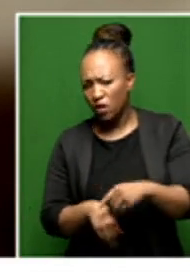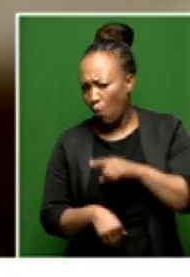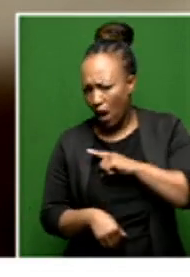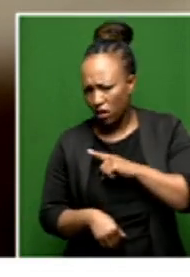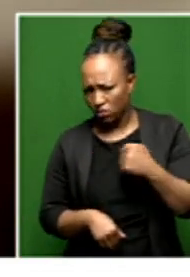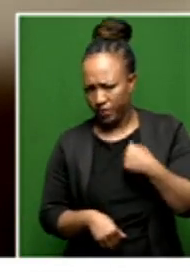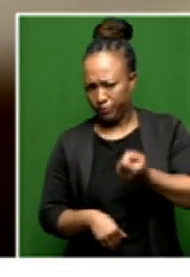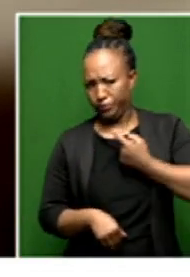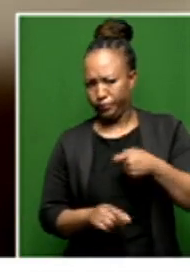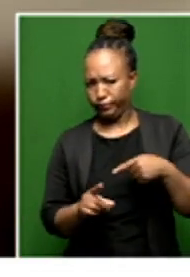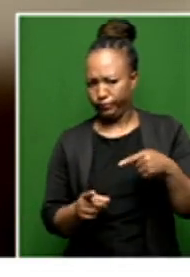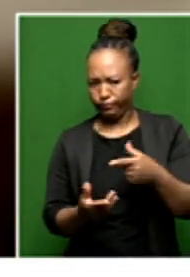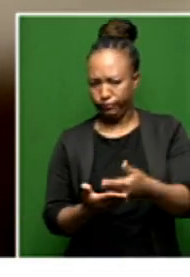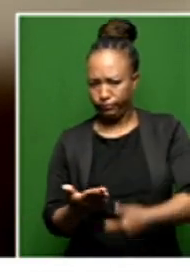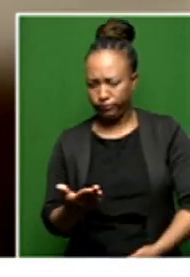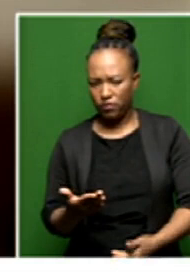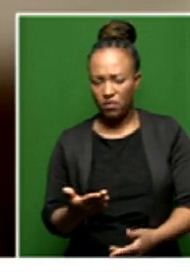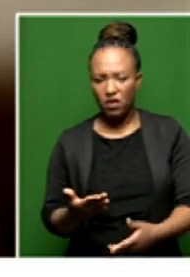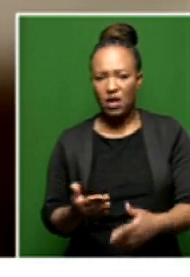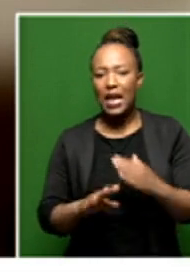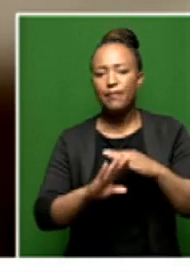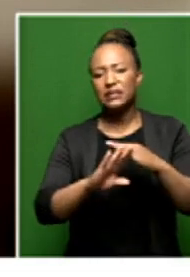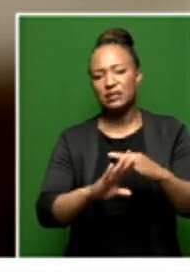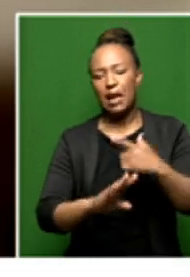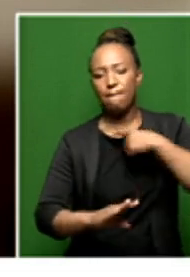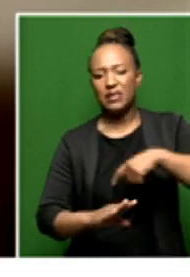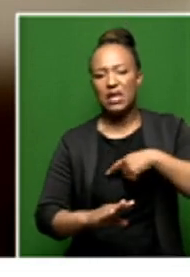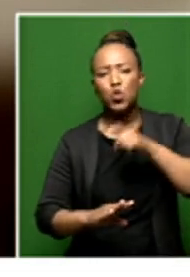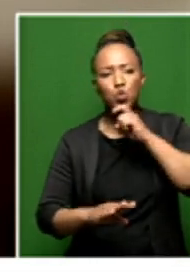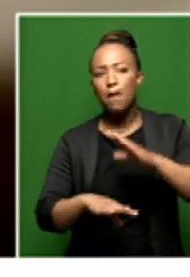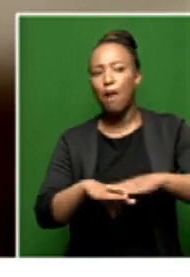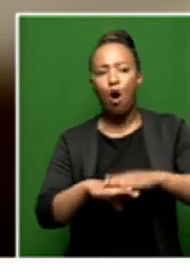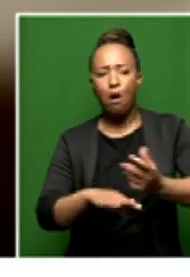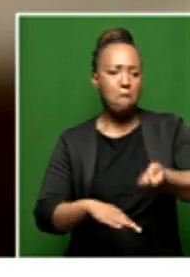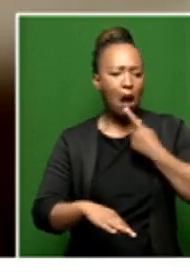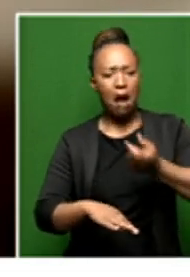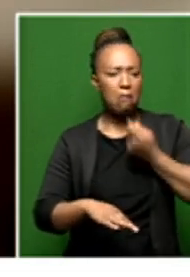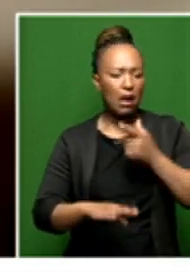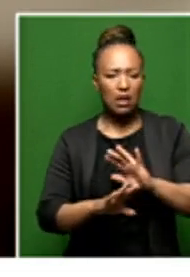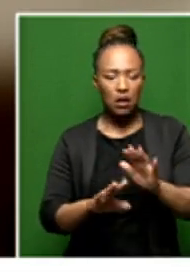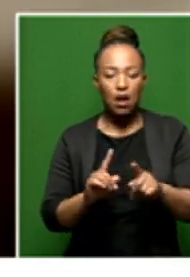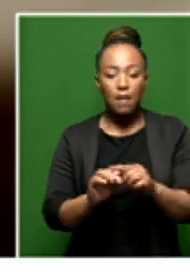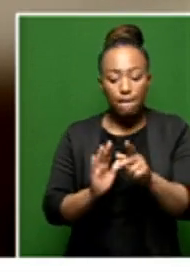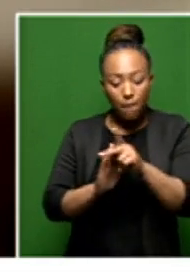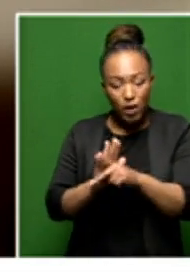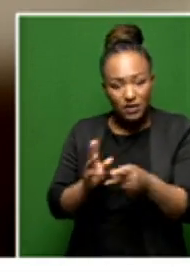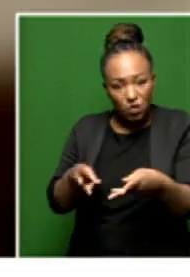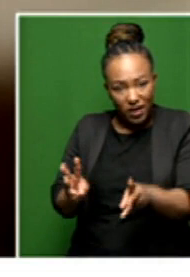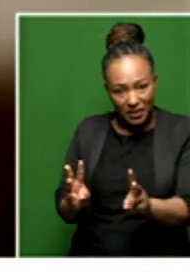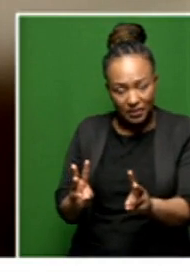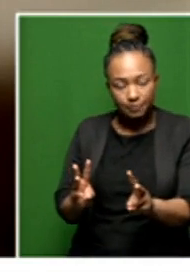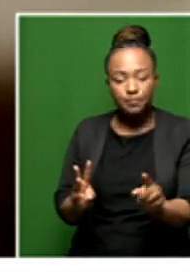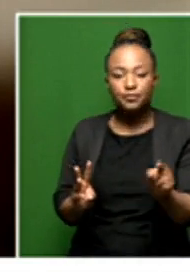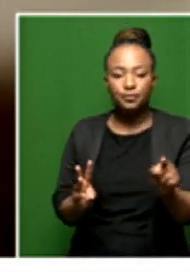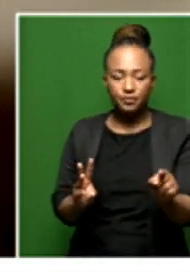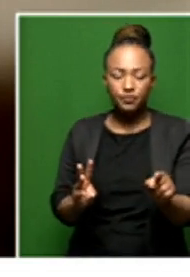as I said, limit our personal use to only when they're necessary. But then from a policy level, we actually